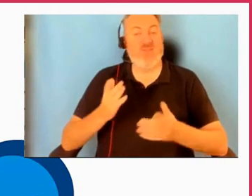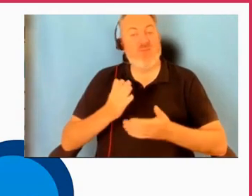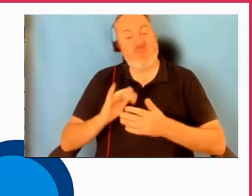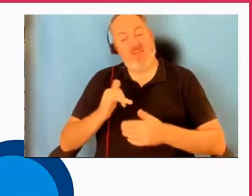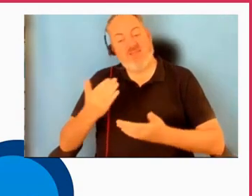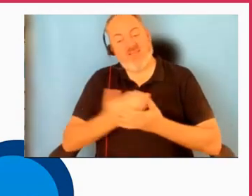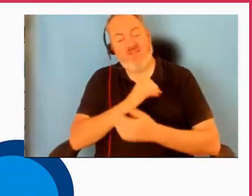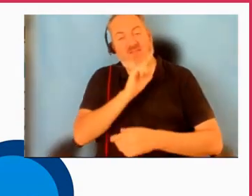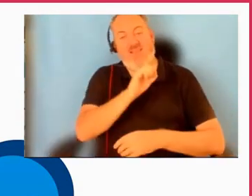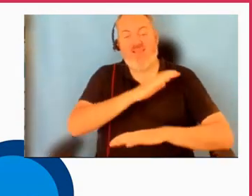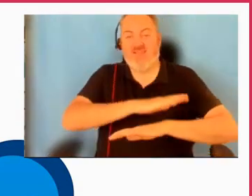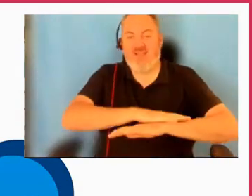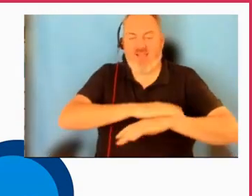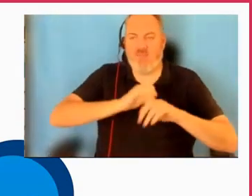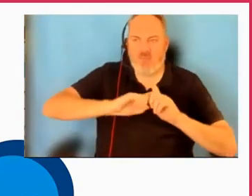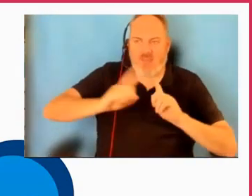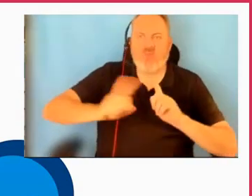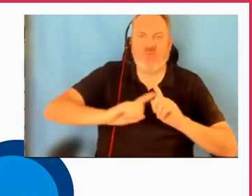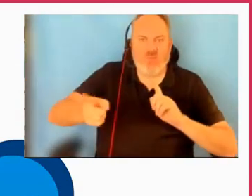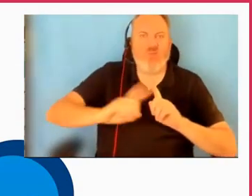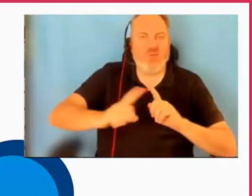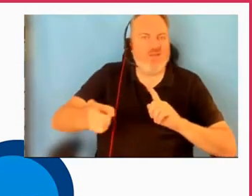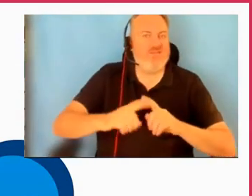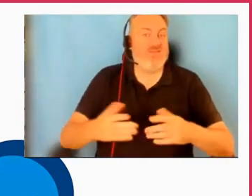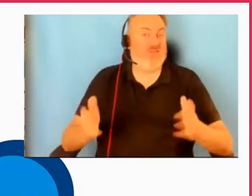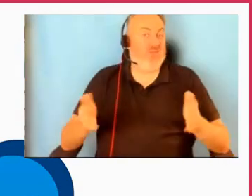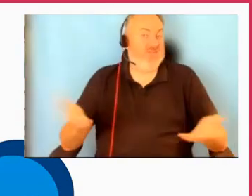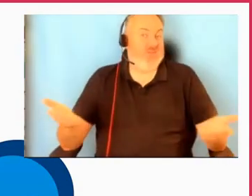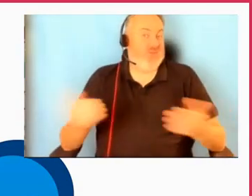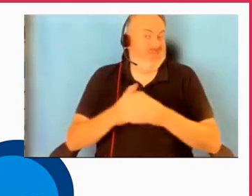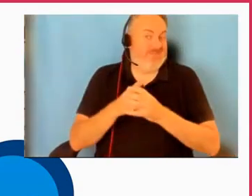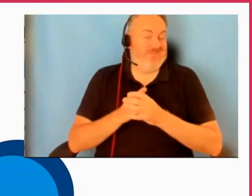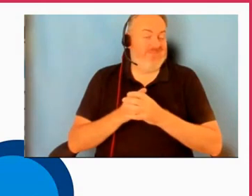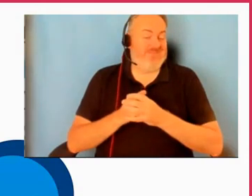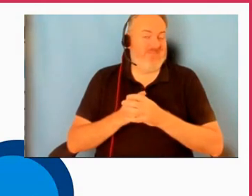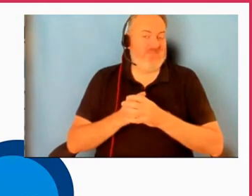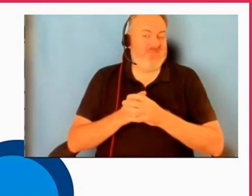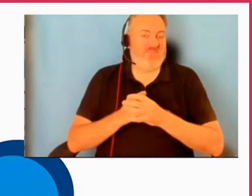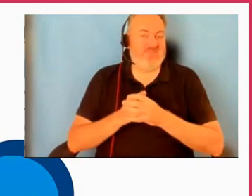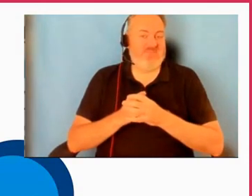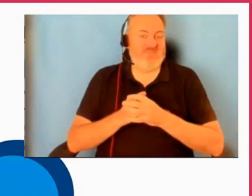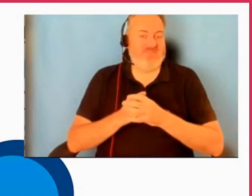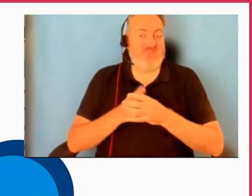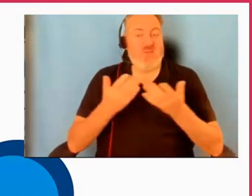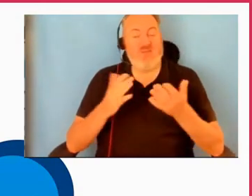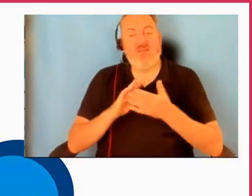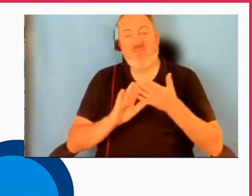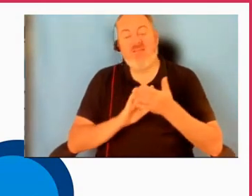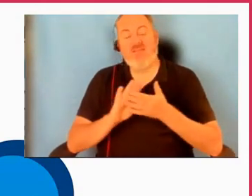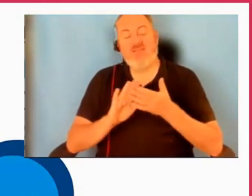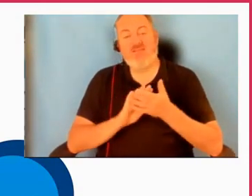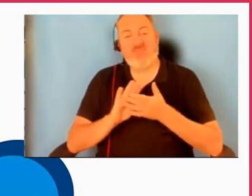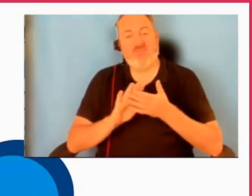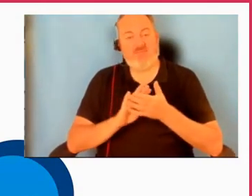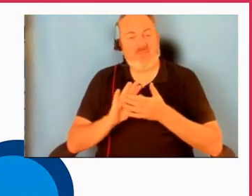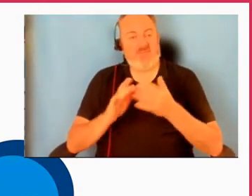them save the time and the effort of going to an in-person appointment. And also sometimes going